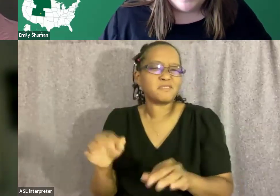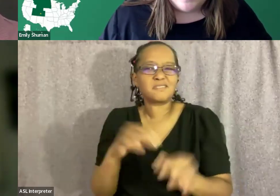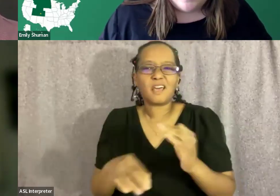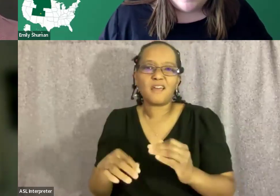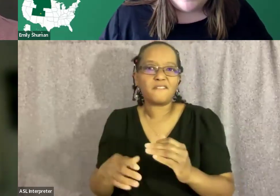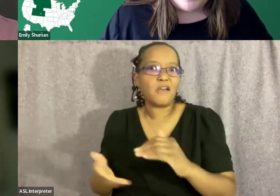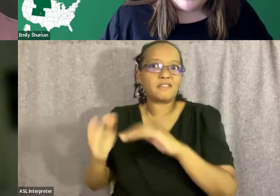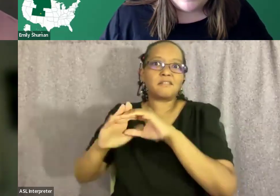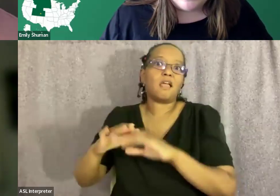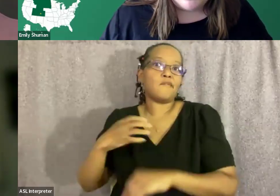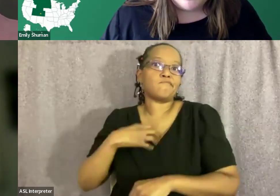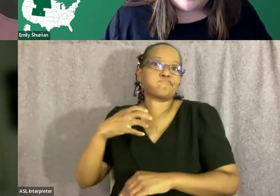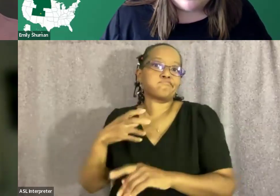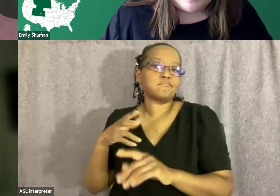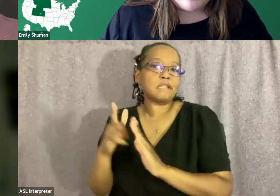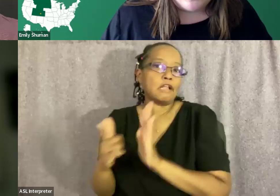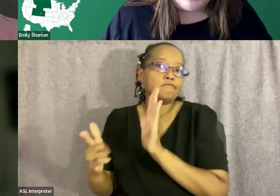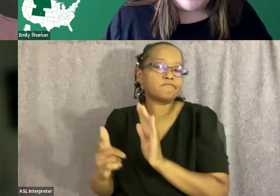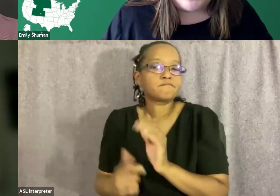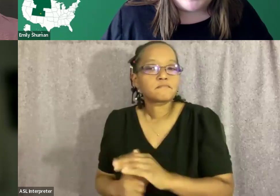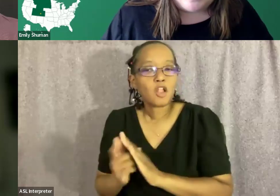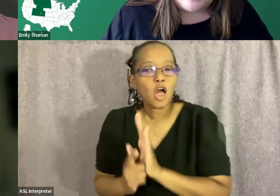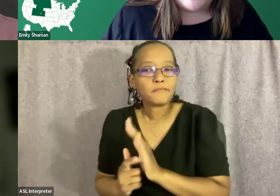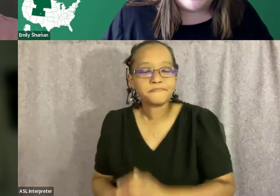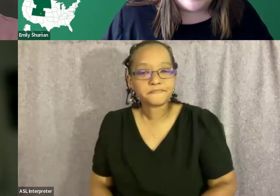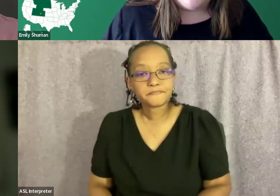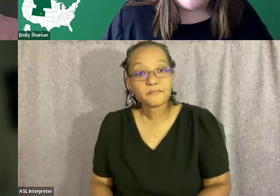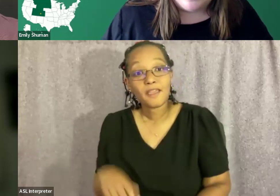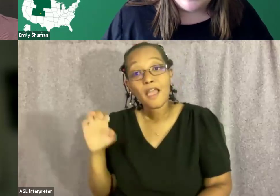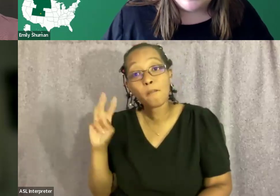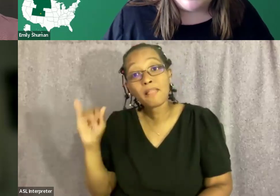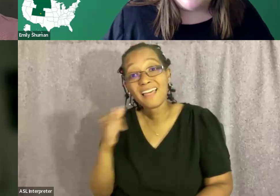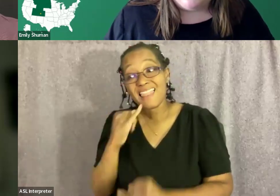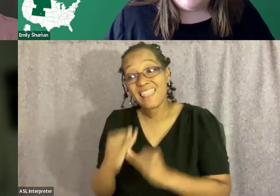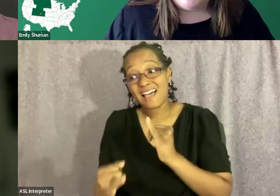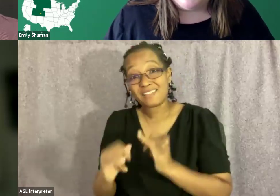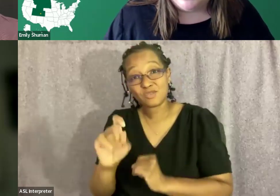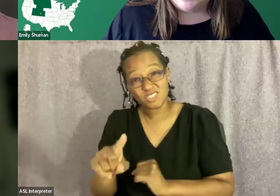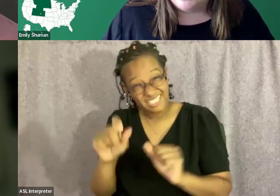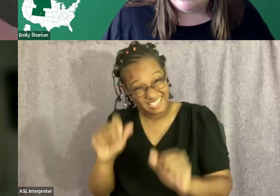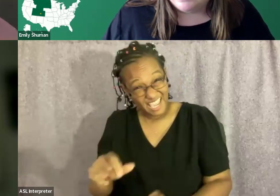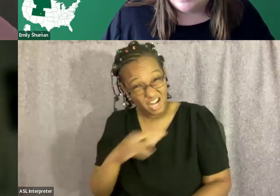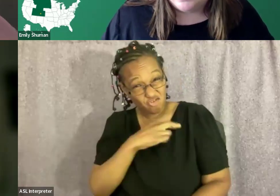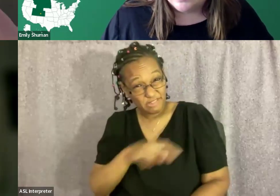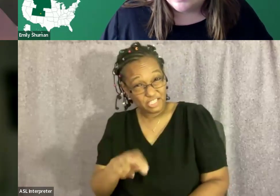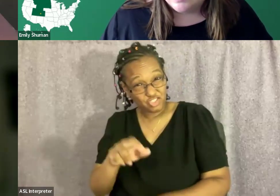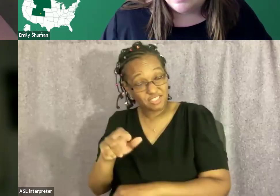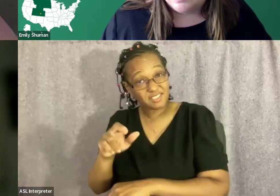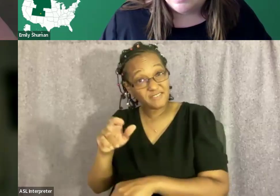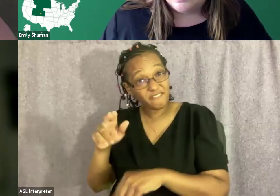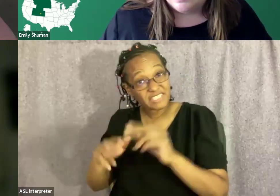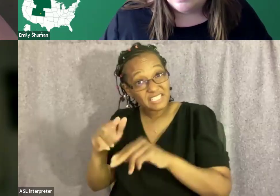Yeah. Last question for you, Nancy. Can religious institutions deny service